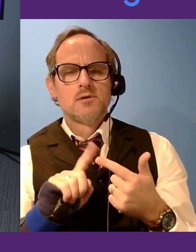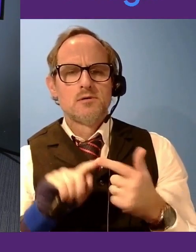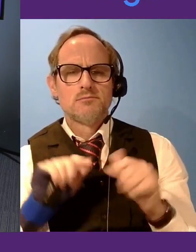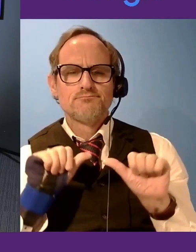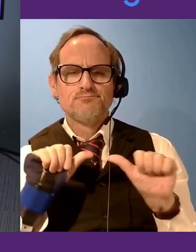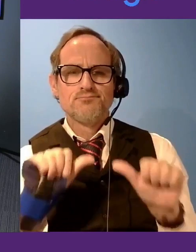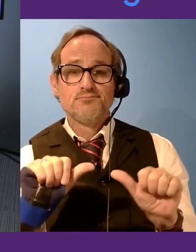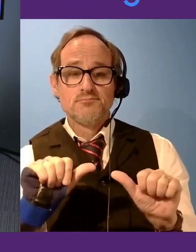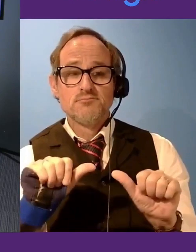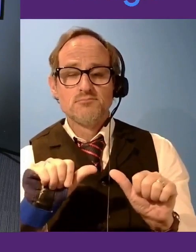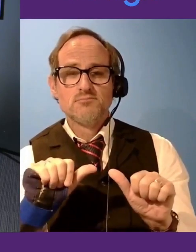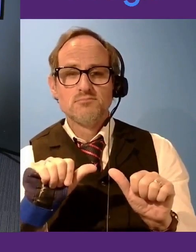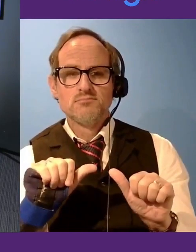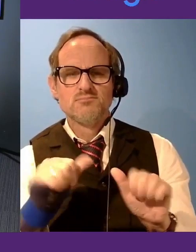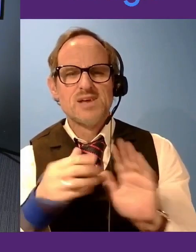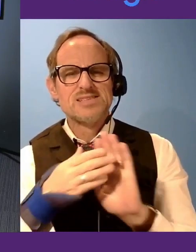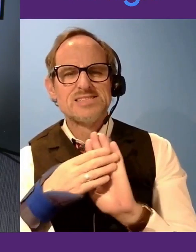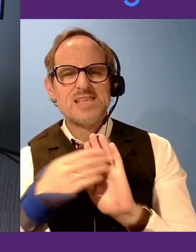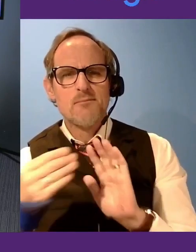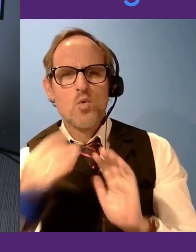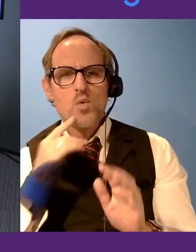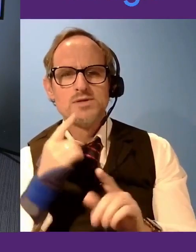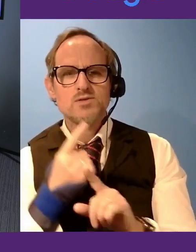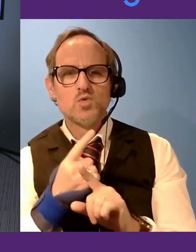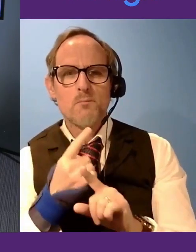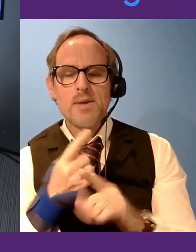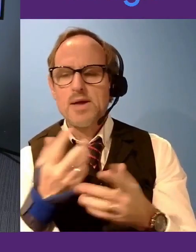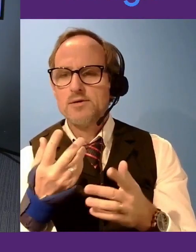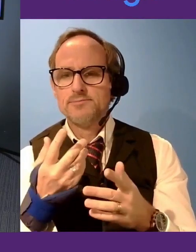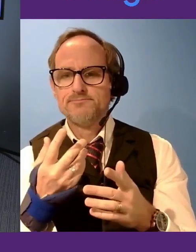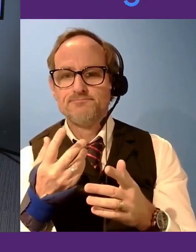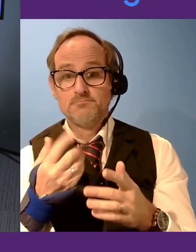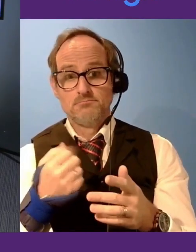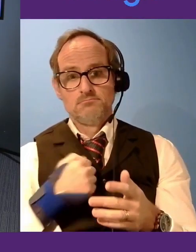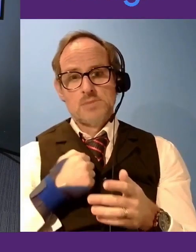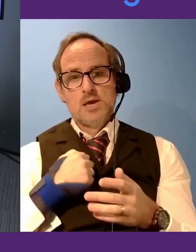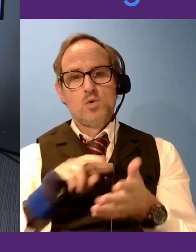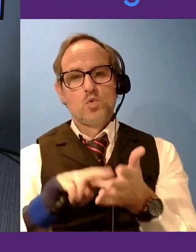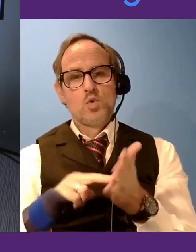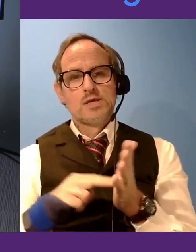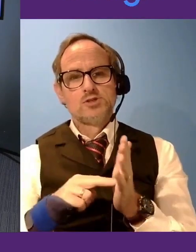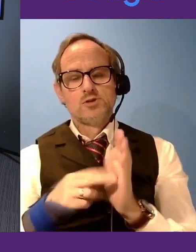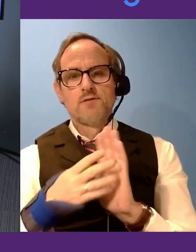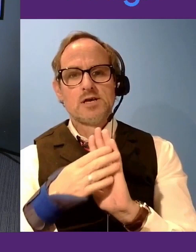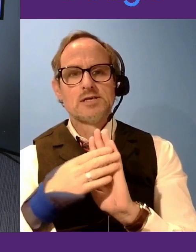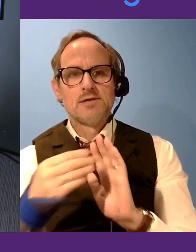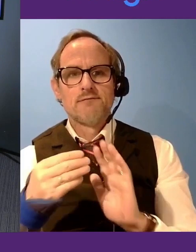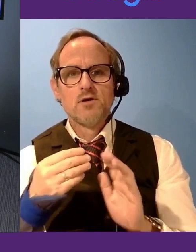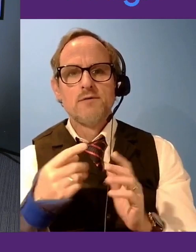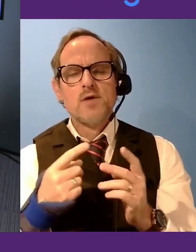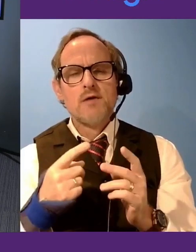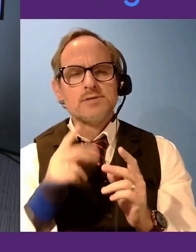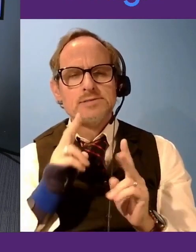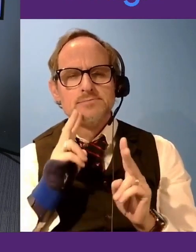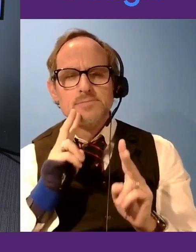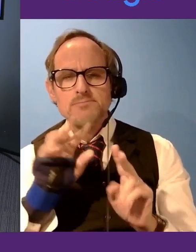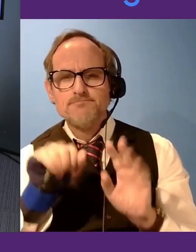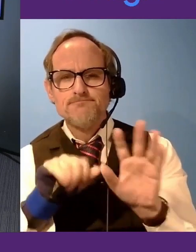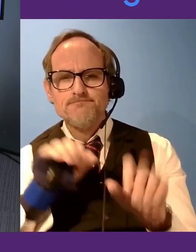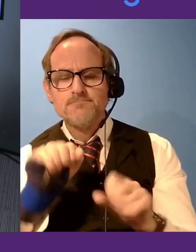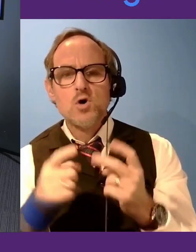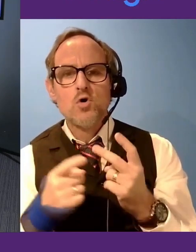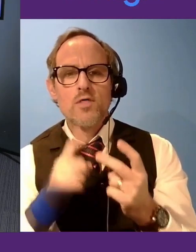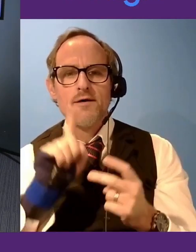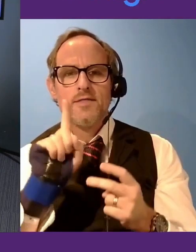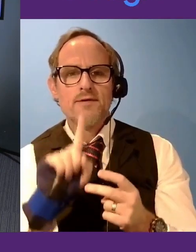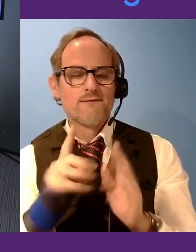examples, particularly working for the sort of organization that I work for. And I've heard of other similar things as well, of people